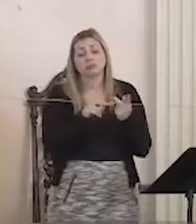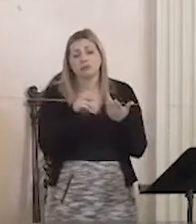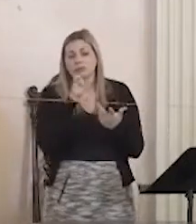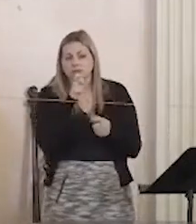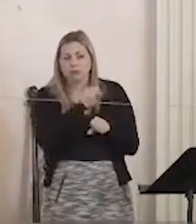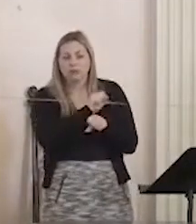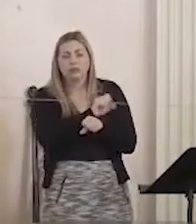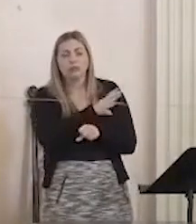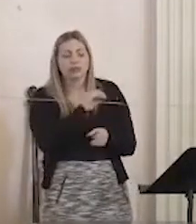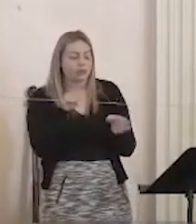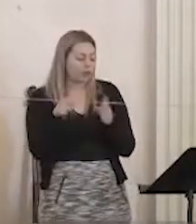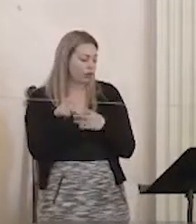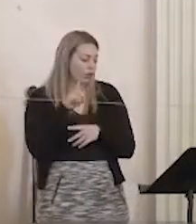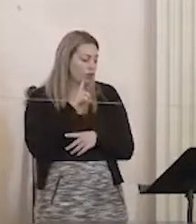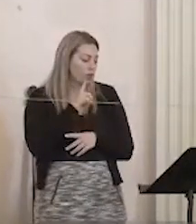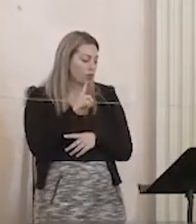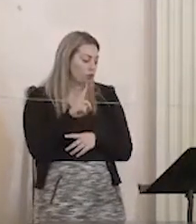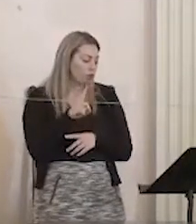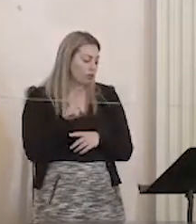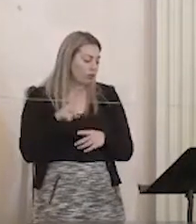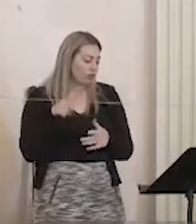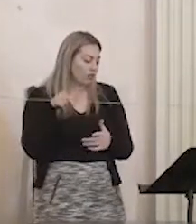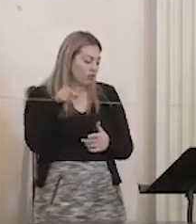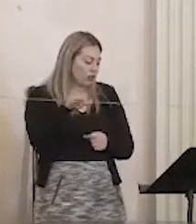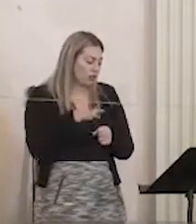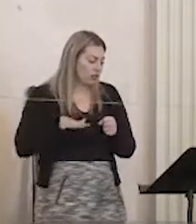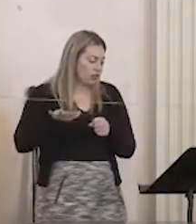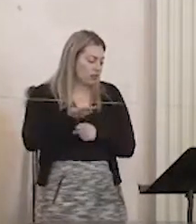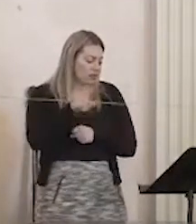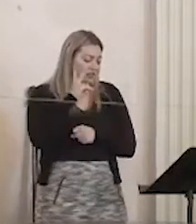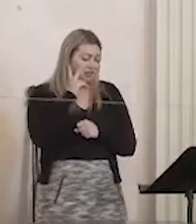All Souls at 16th and Harvard.